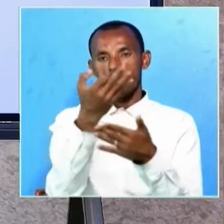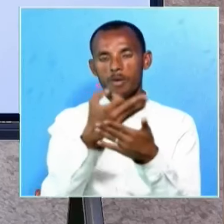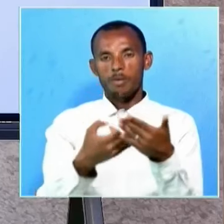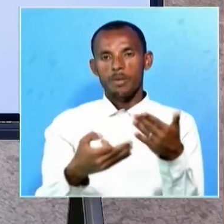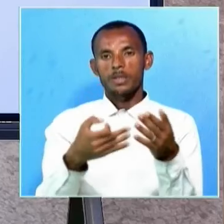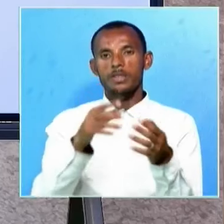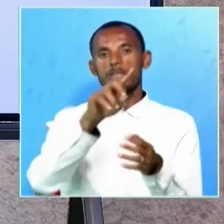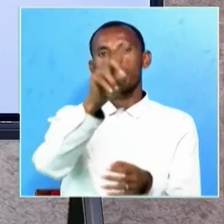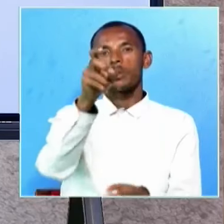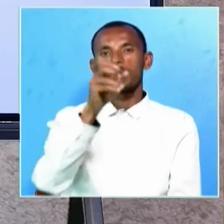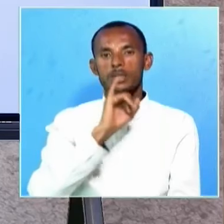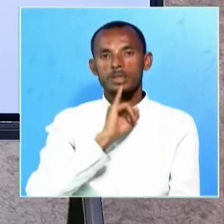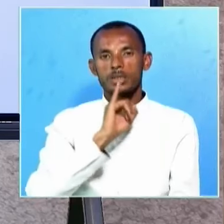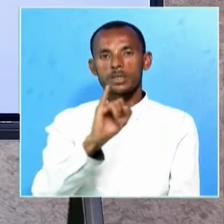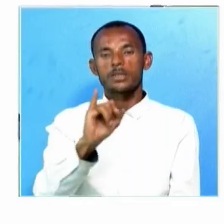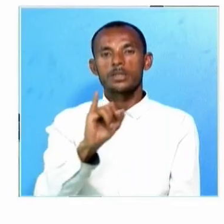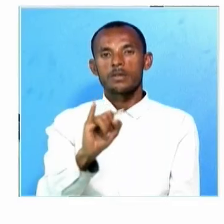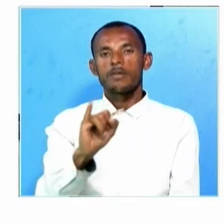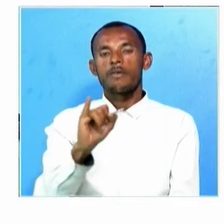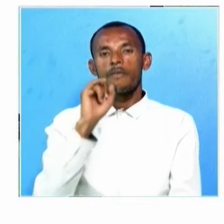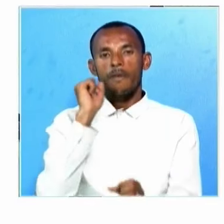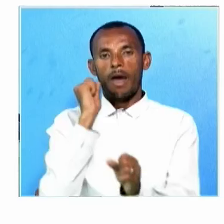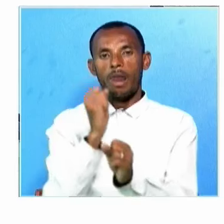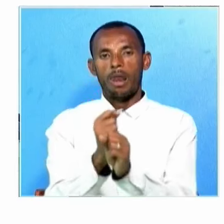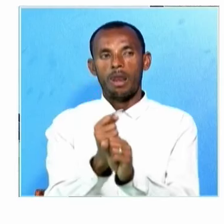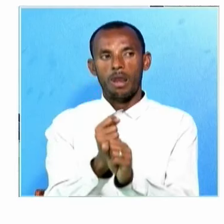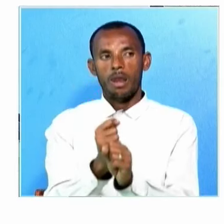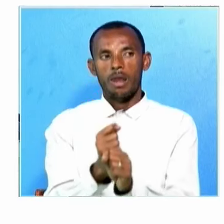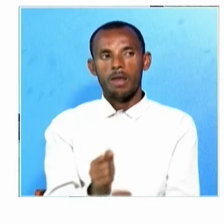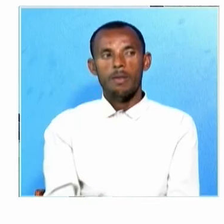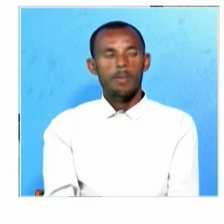the question is find